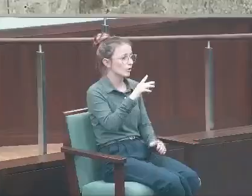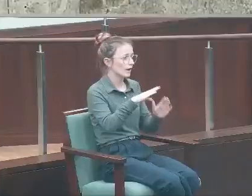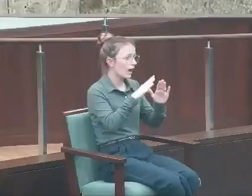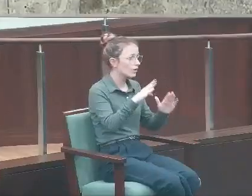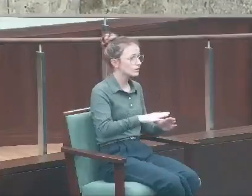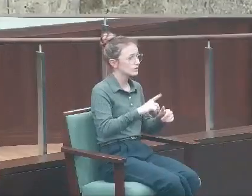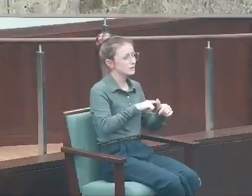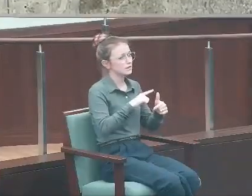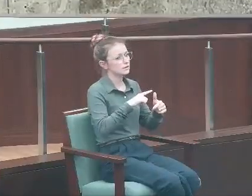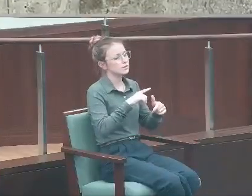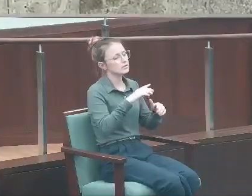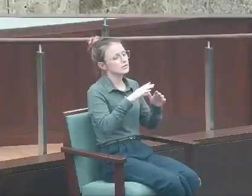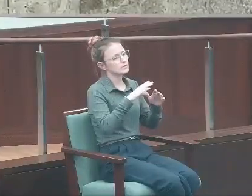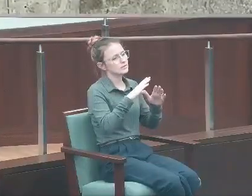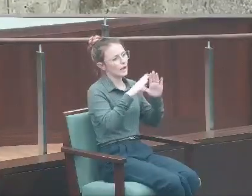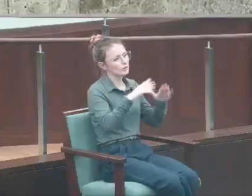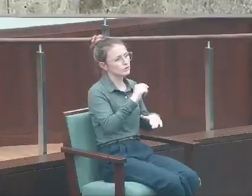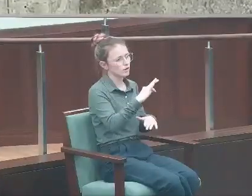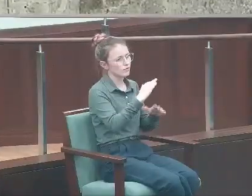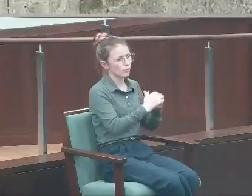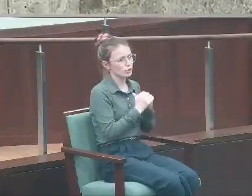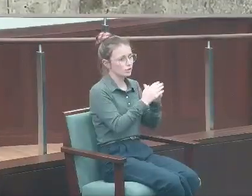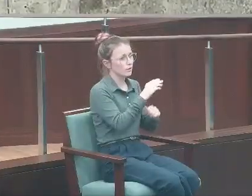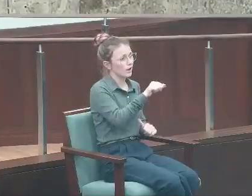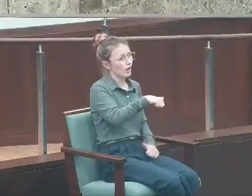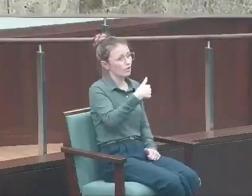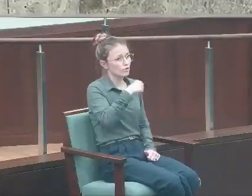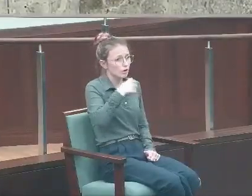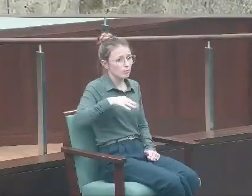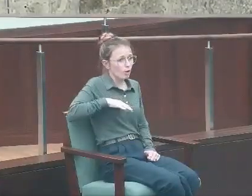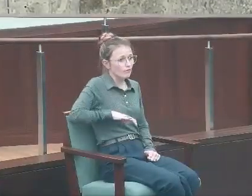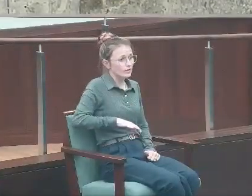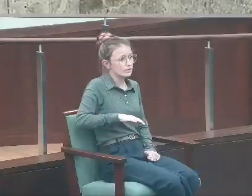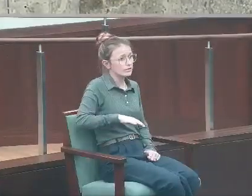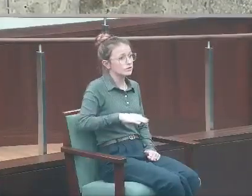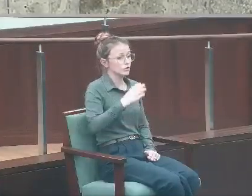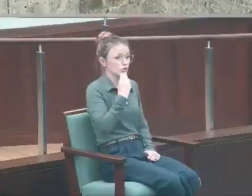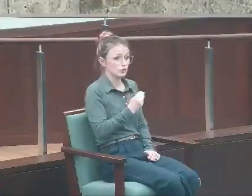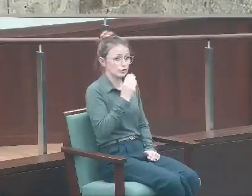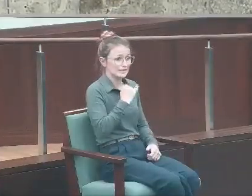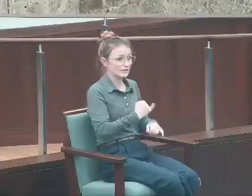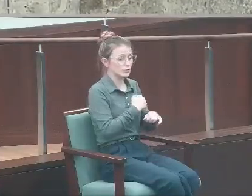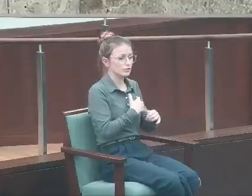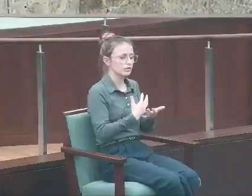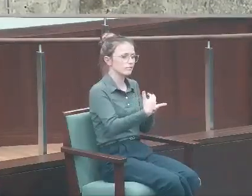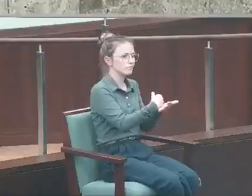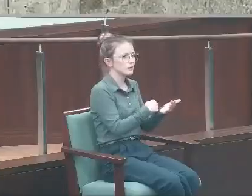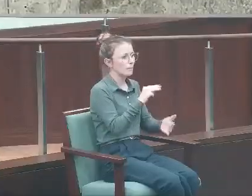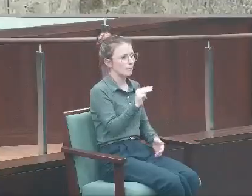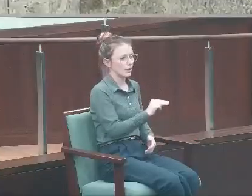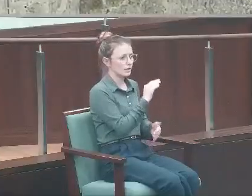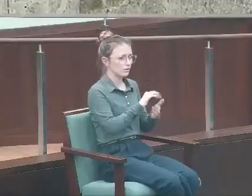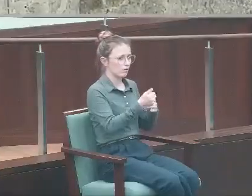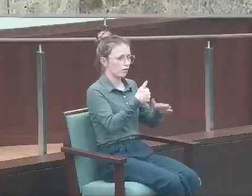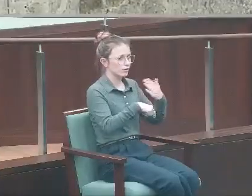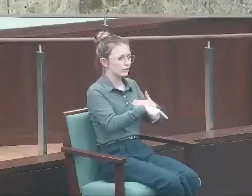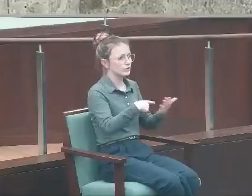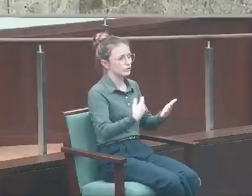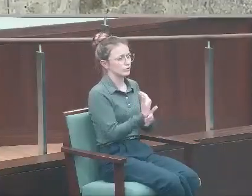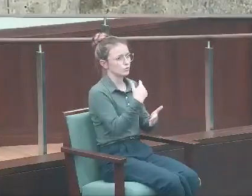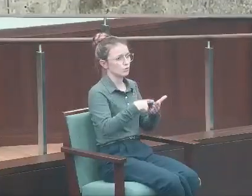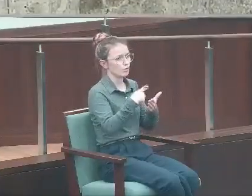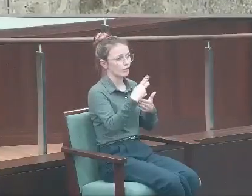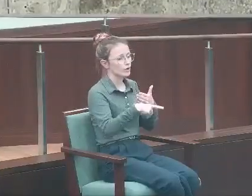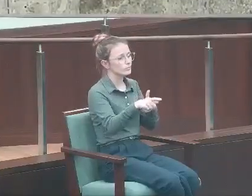other nonprofits. Jewish and other communal institutions have received millions of dollars under this program.